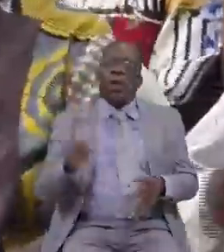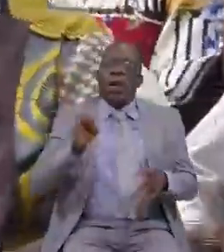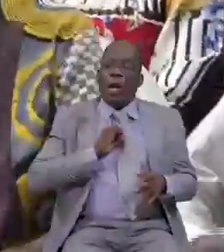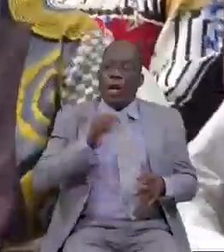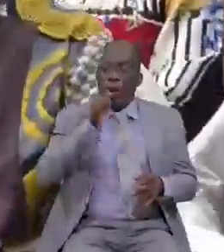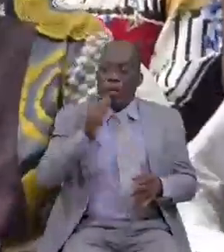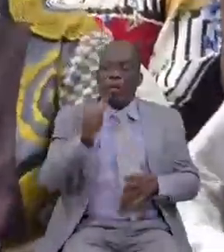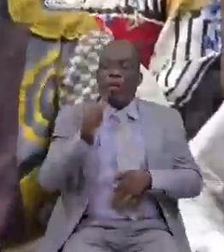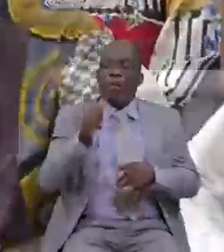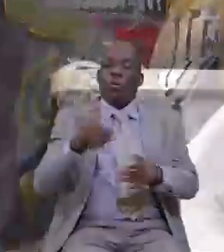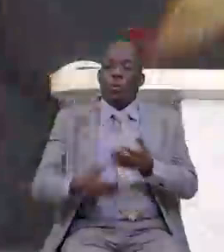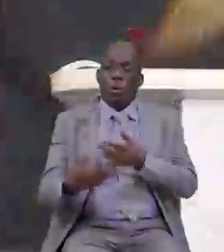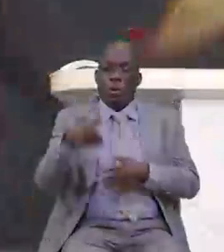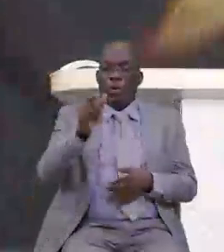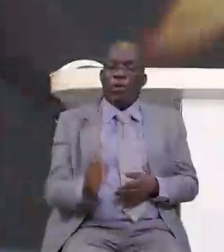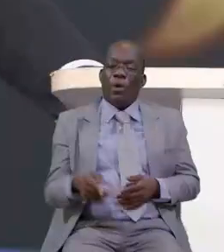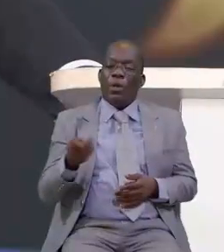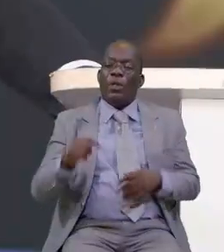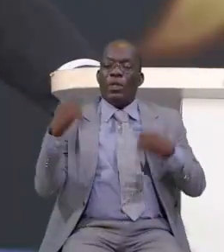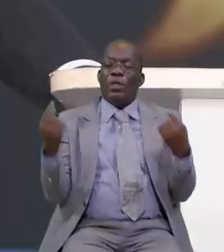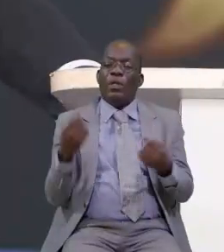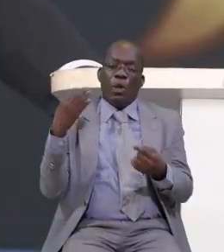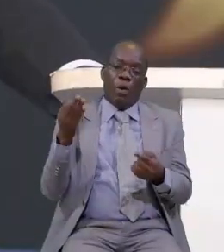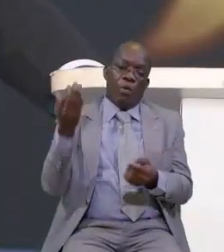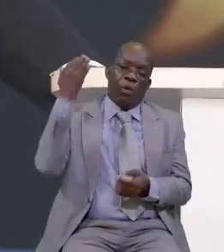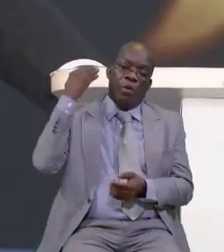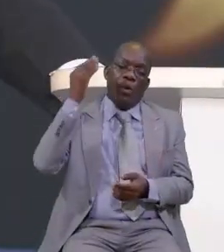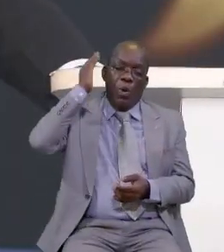And the sins of the past will not